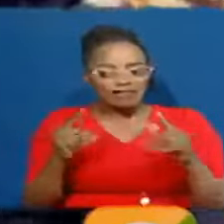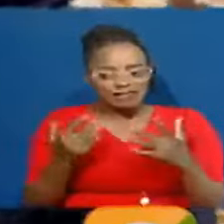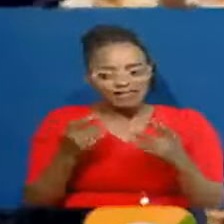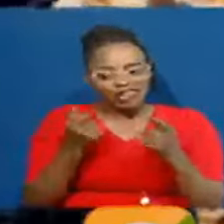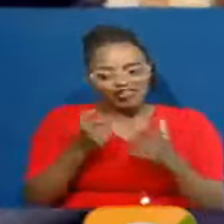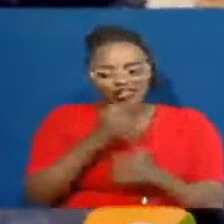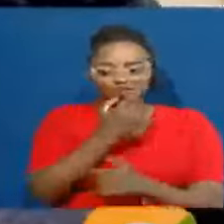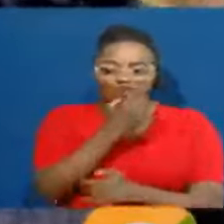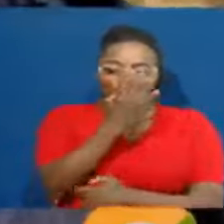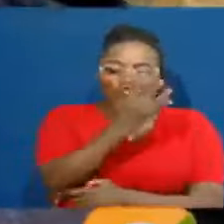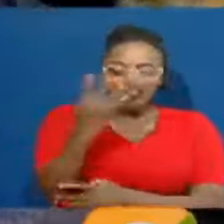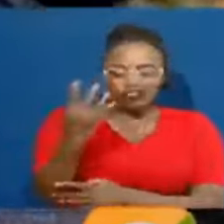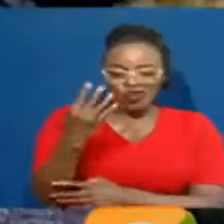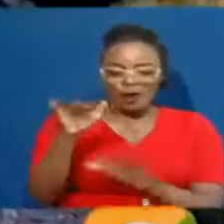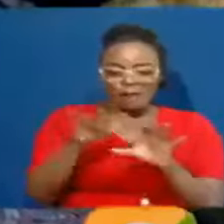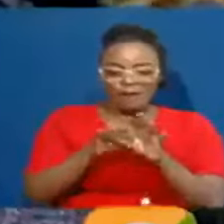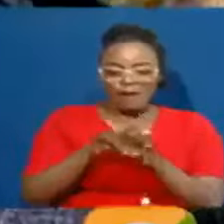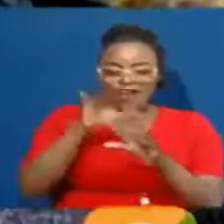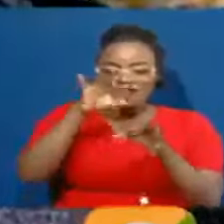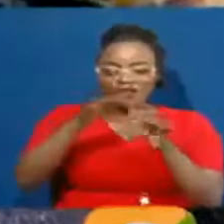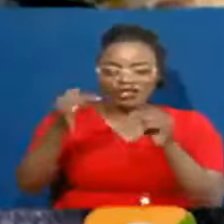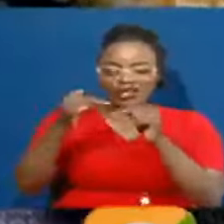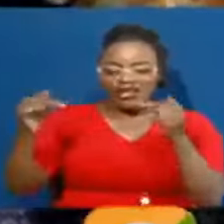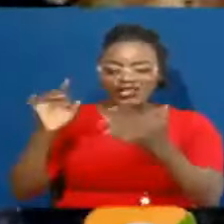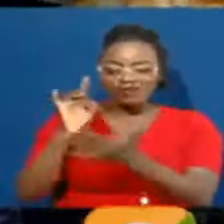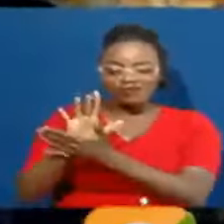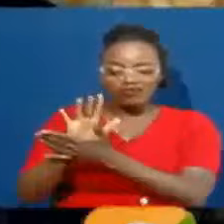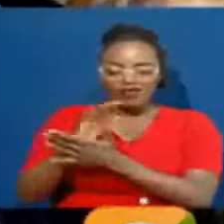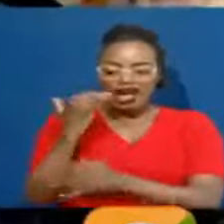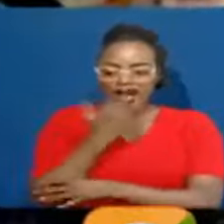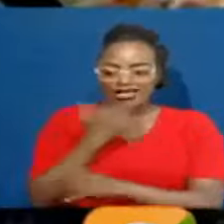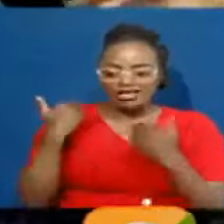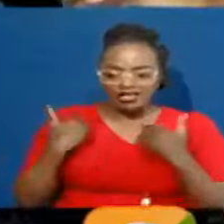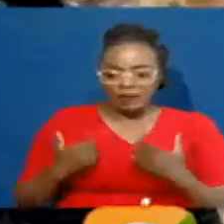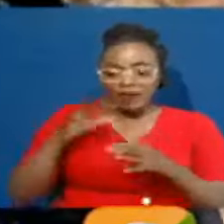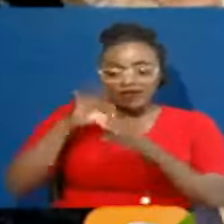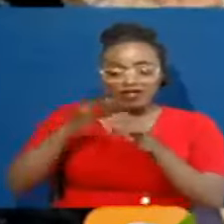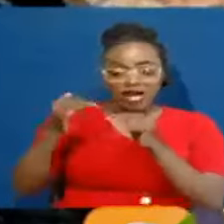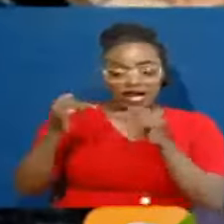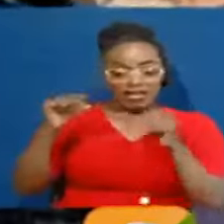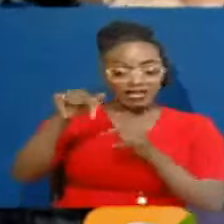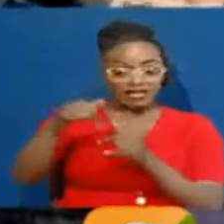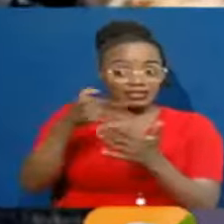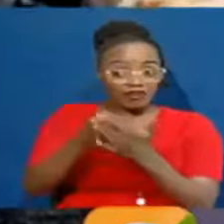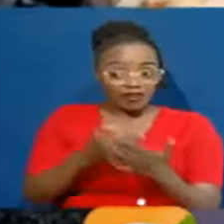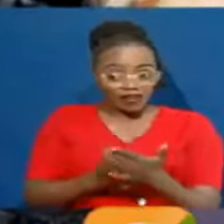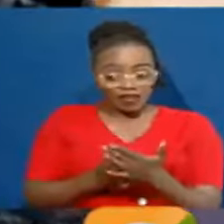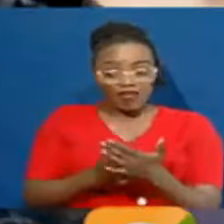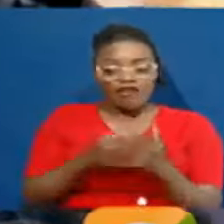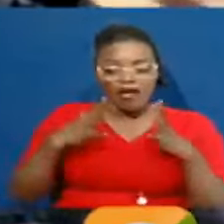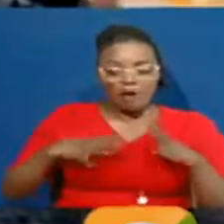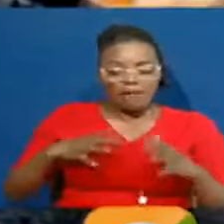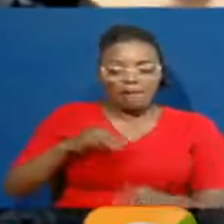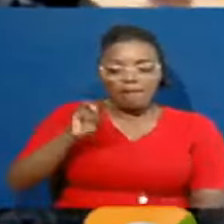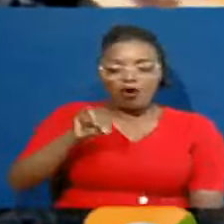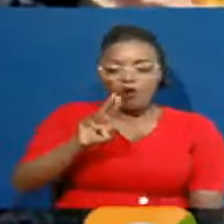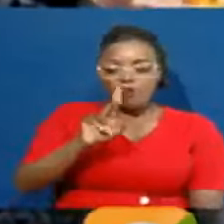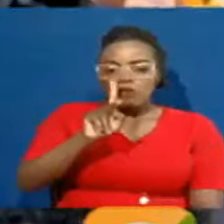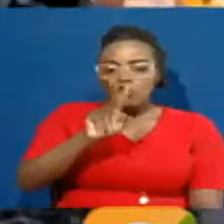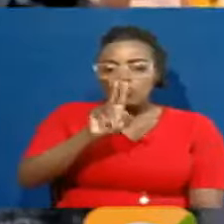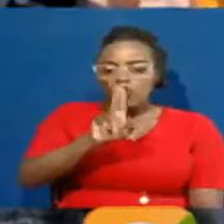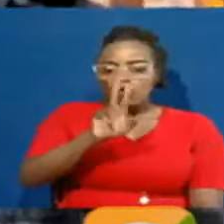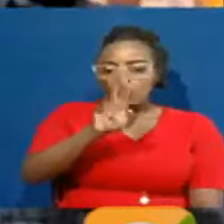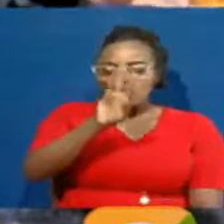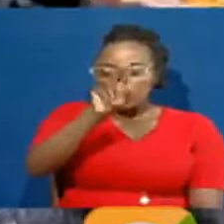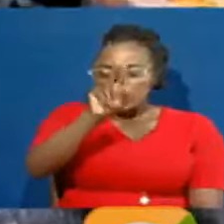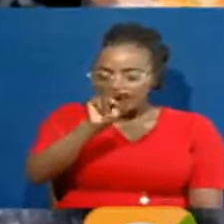just 44 members have voted against the motion. Myself voting against the motion, as the people of Mukurweini had